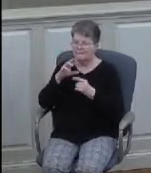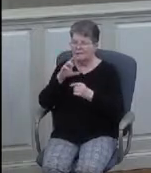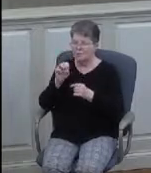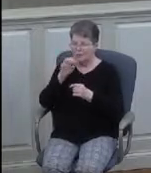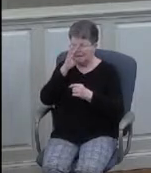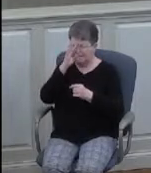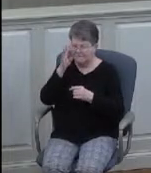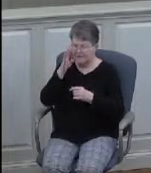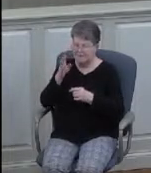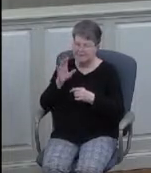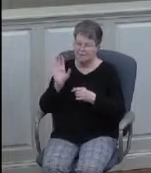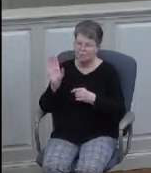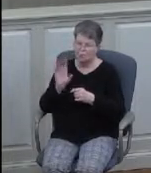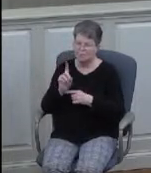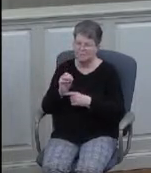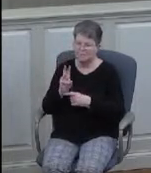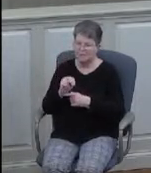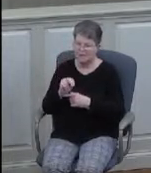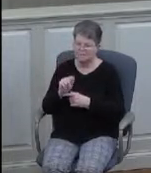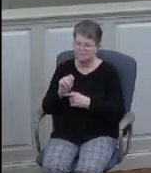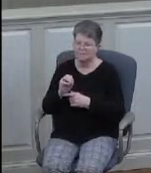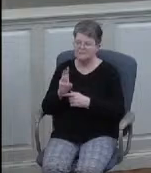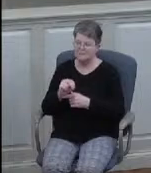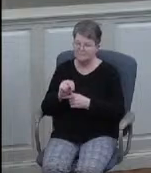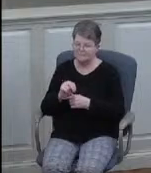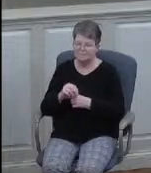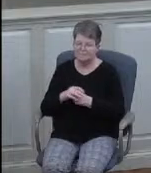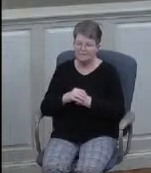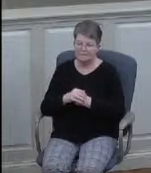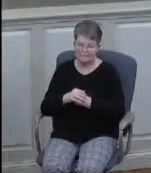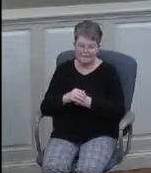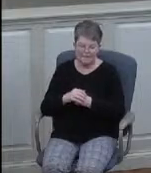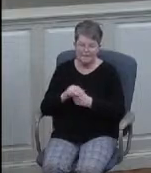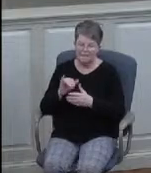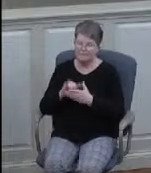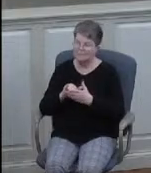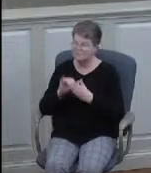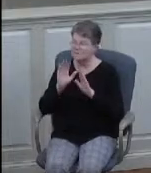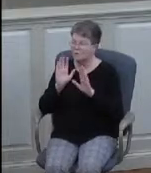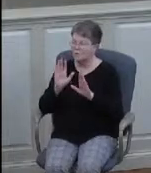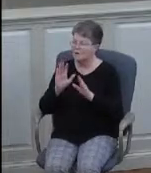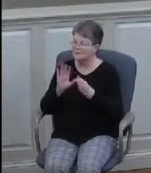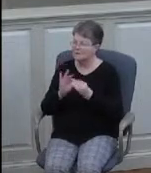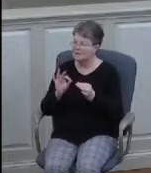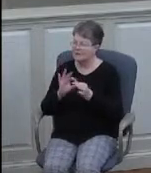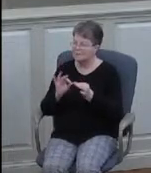downtown. I appreciate that clarification, that's good information. And that was well stated, yeah.